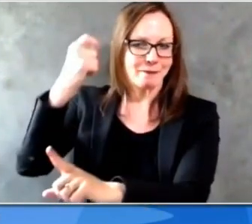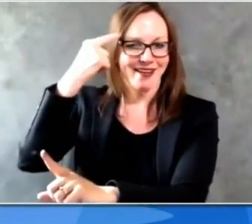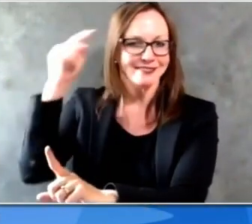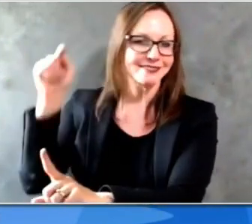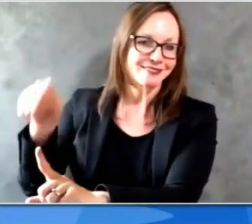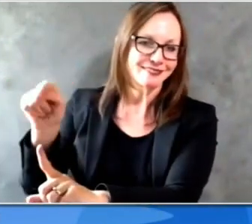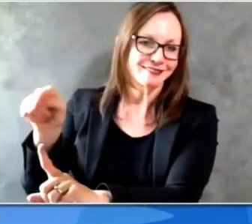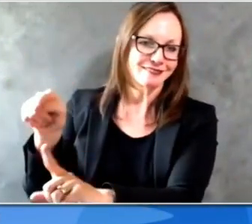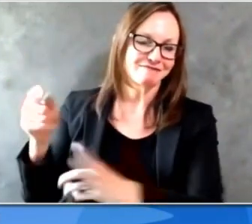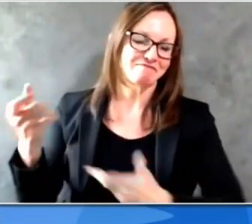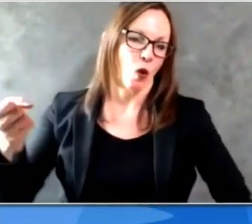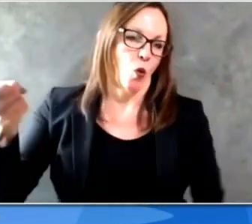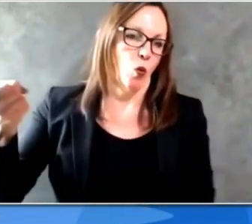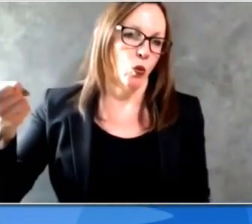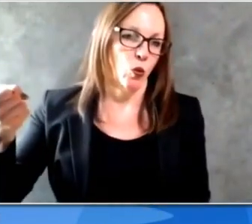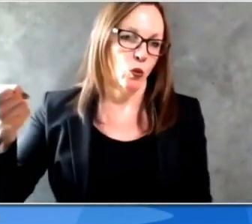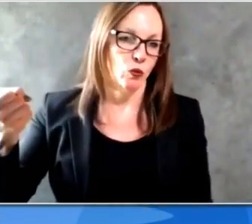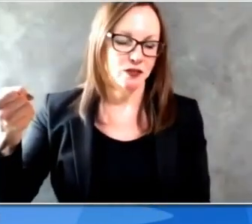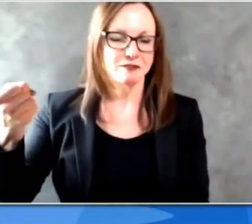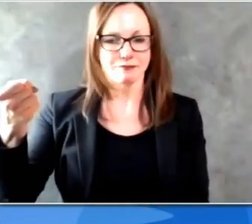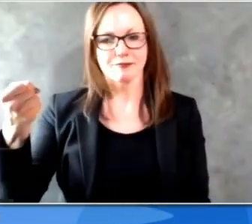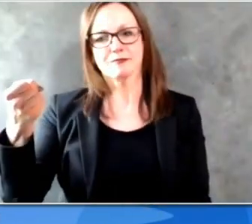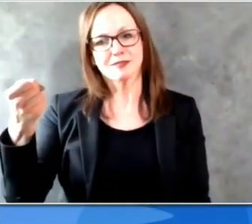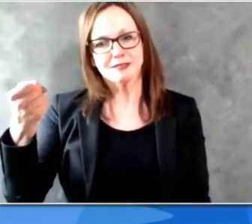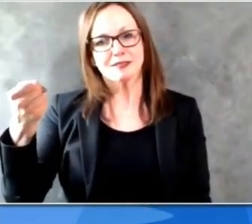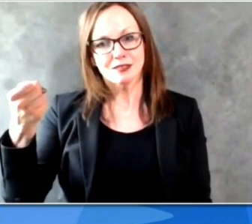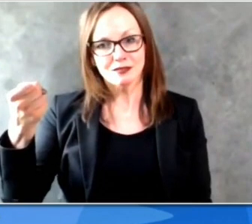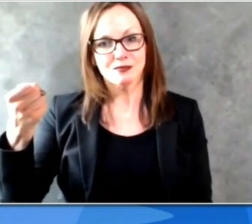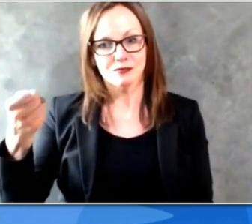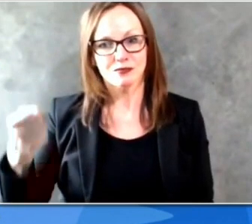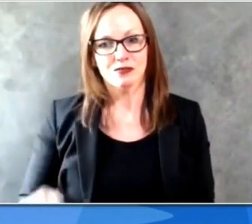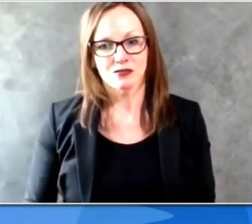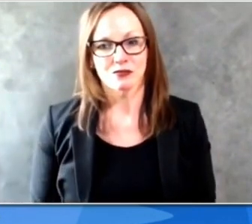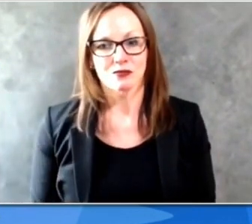Once again, star 6 to unmute your phones.